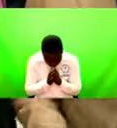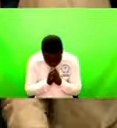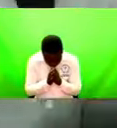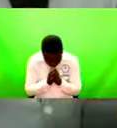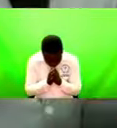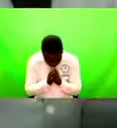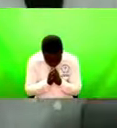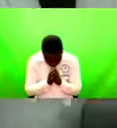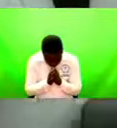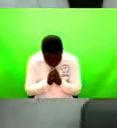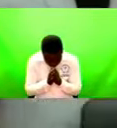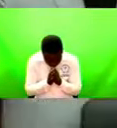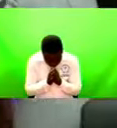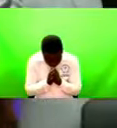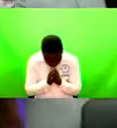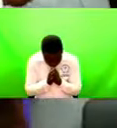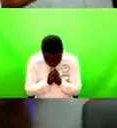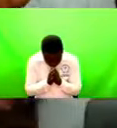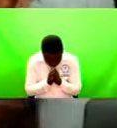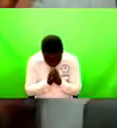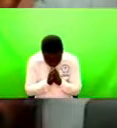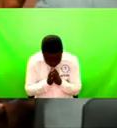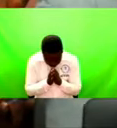of Jesus.